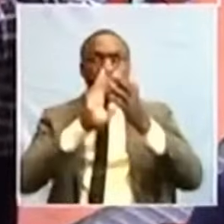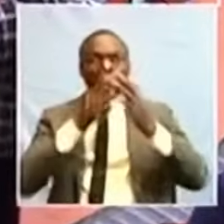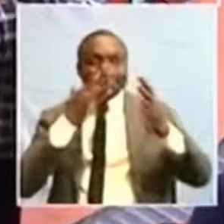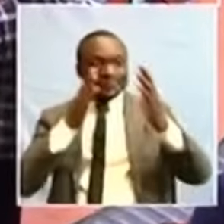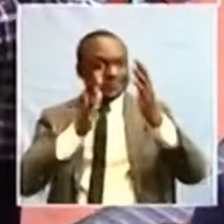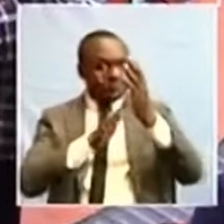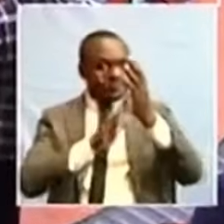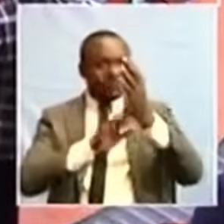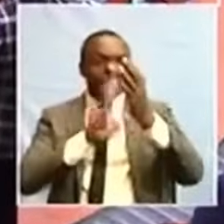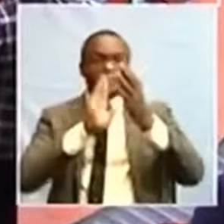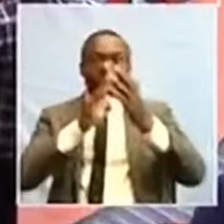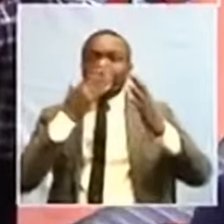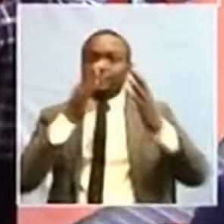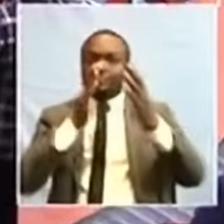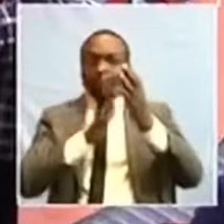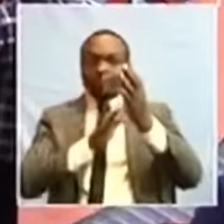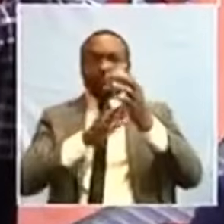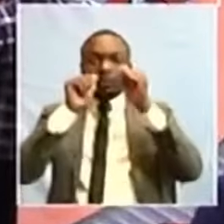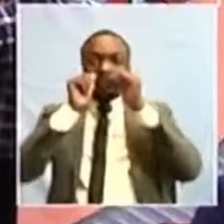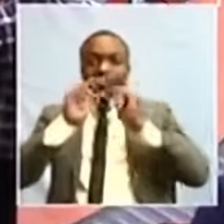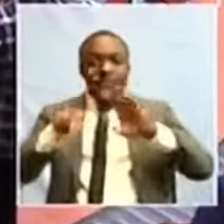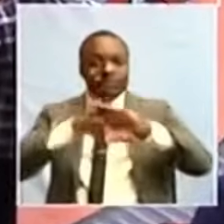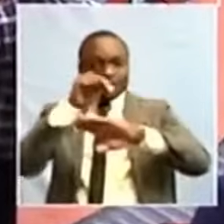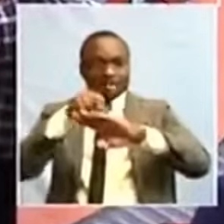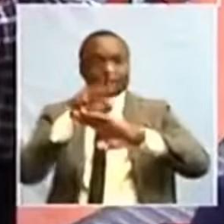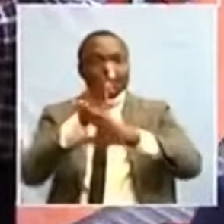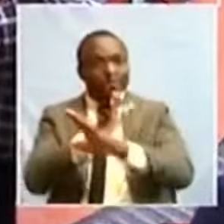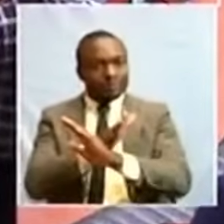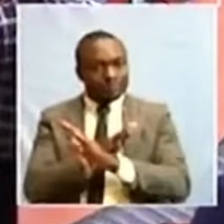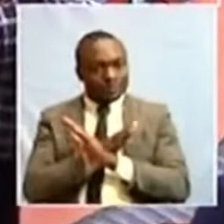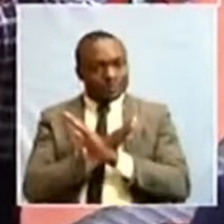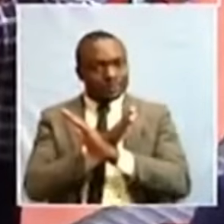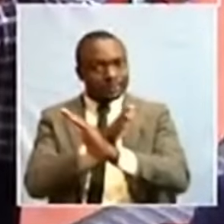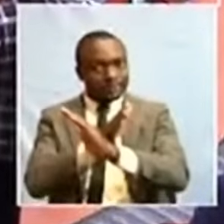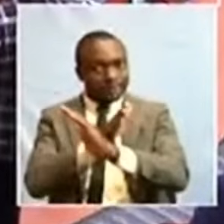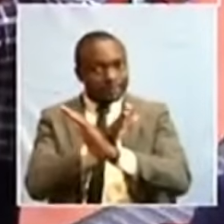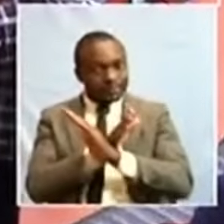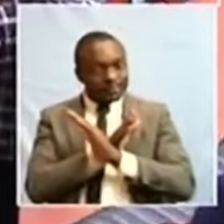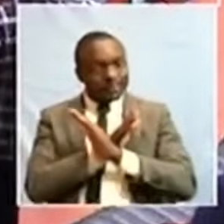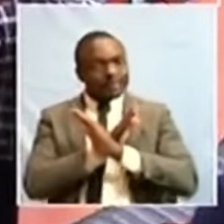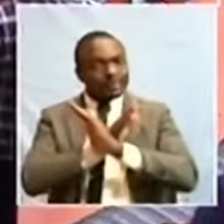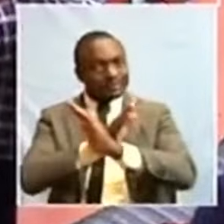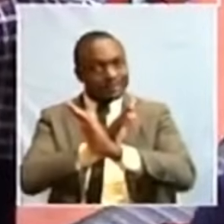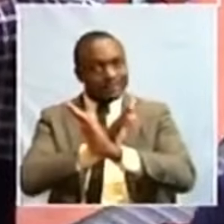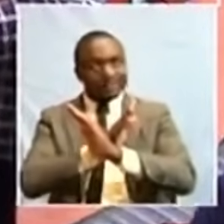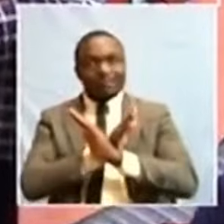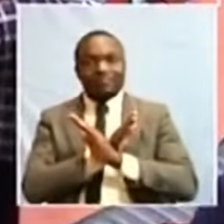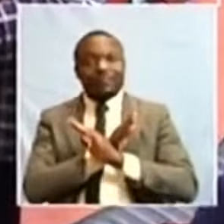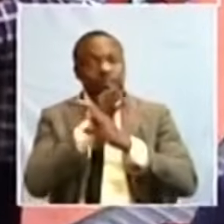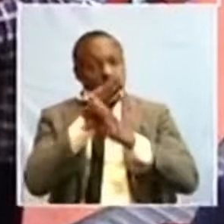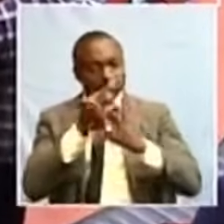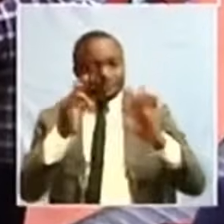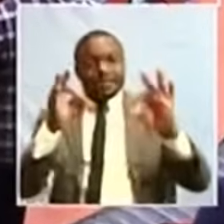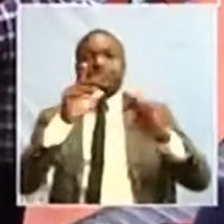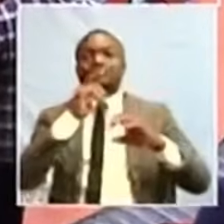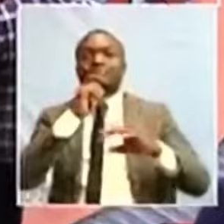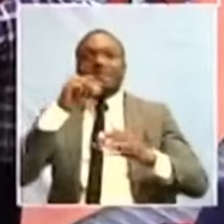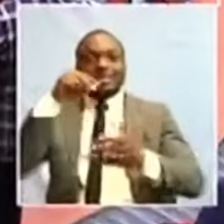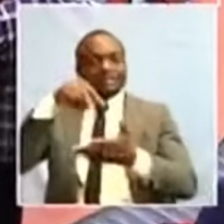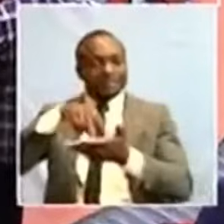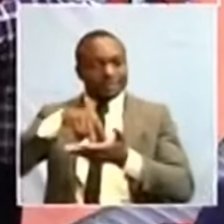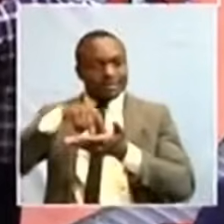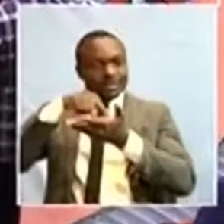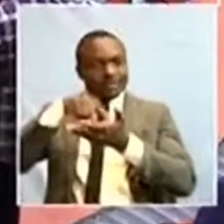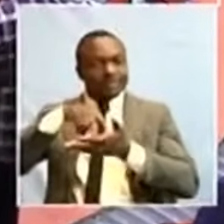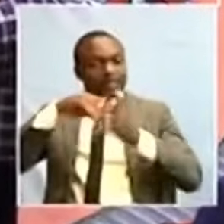praise be, let's celebrate Zambia, Zambia, Zambia. Remain